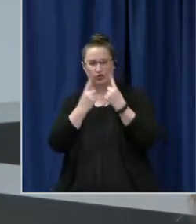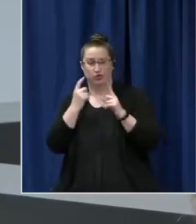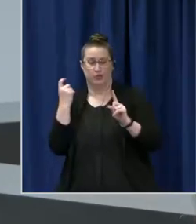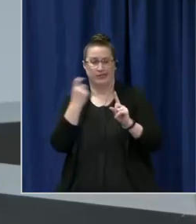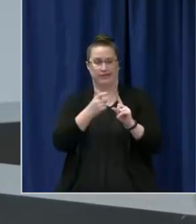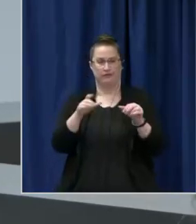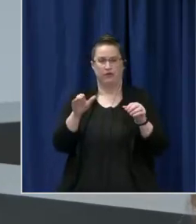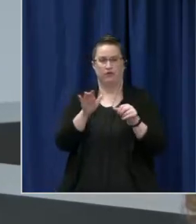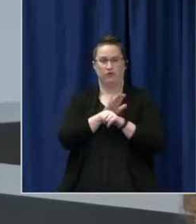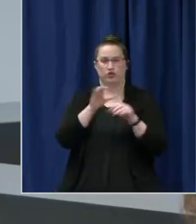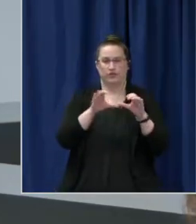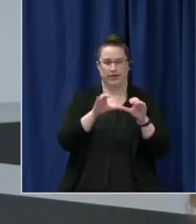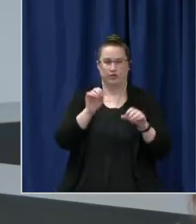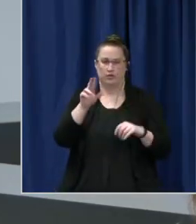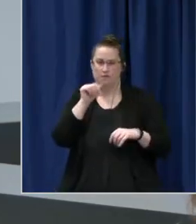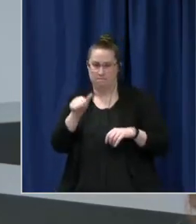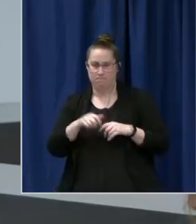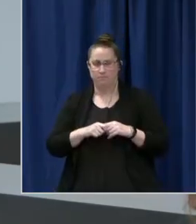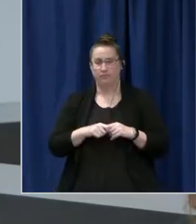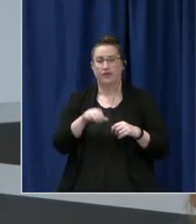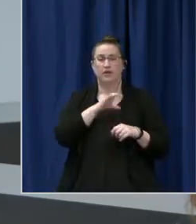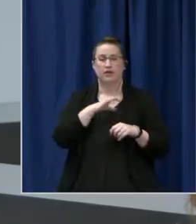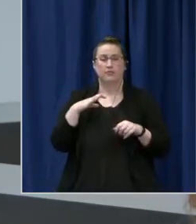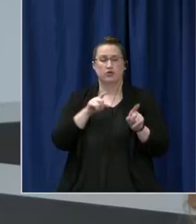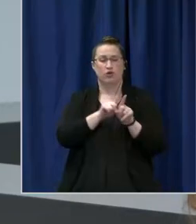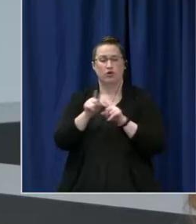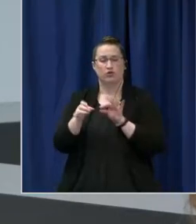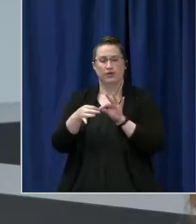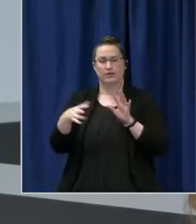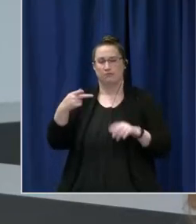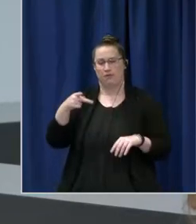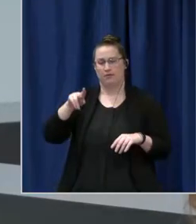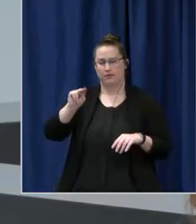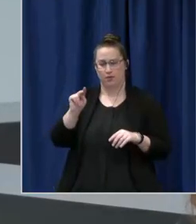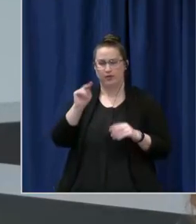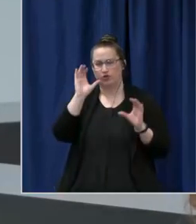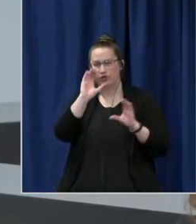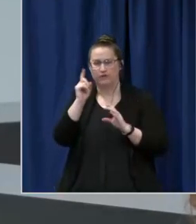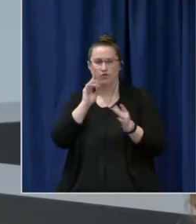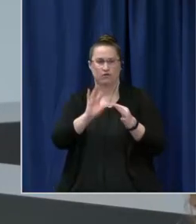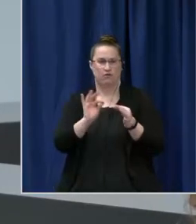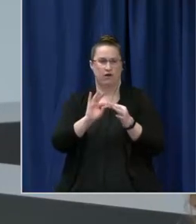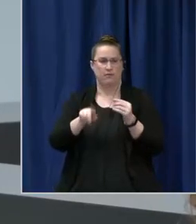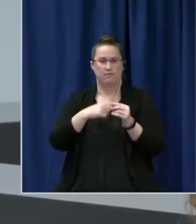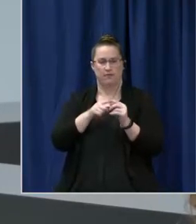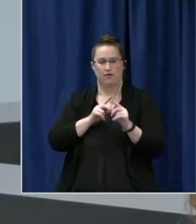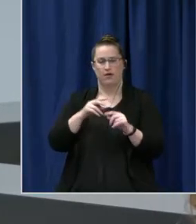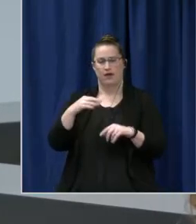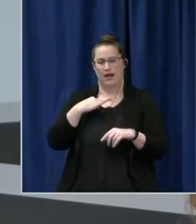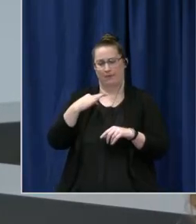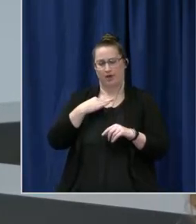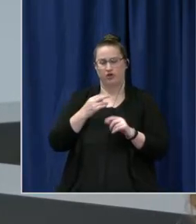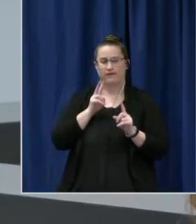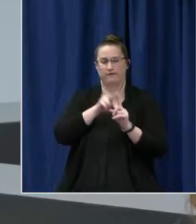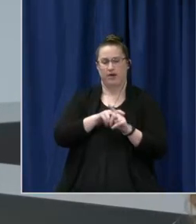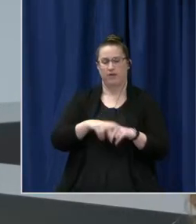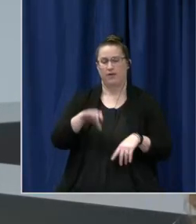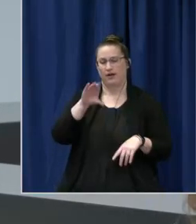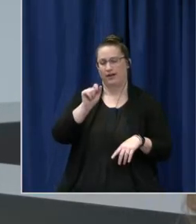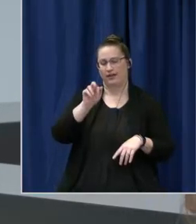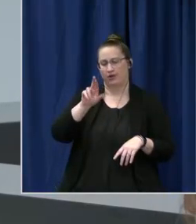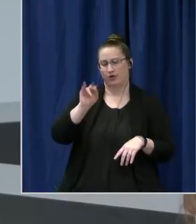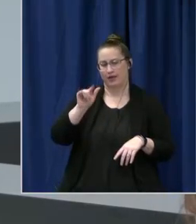certification. The commission also released a public notice seeking comment on an application filed by Clear Captions LLC and